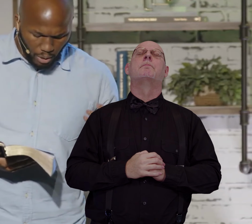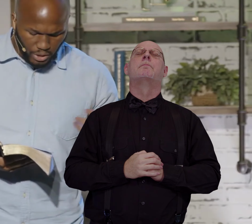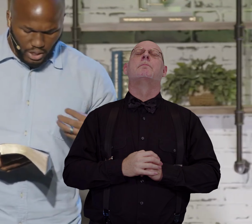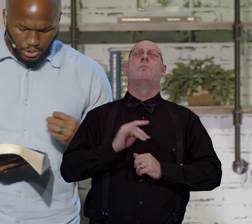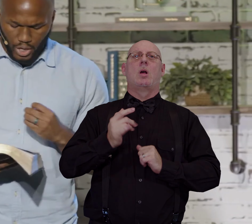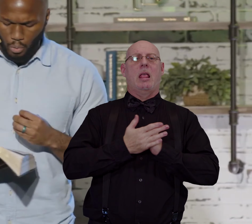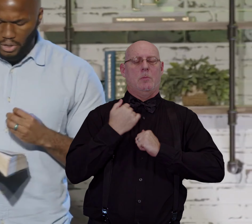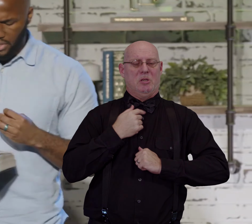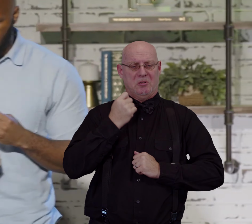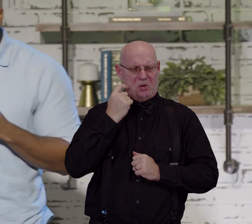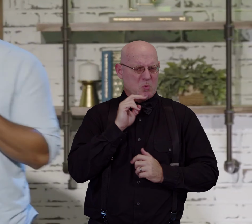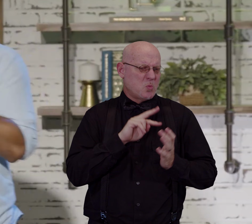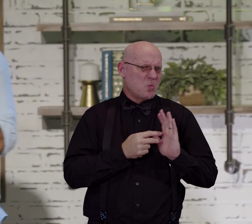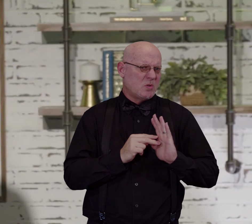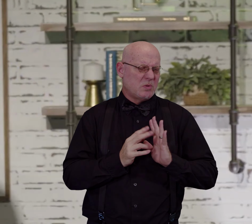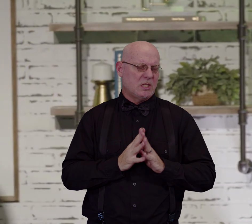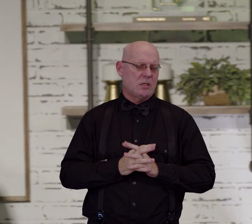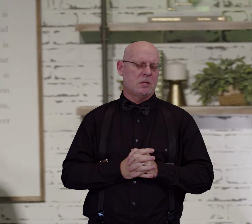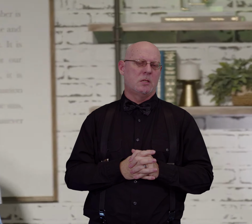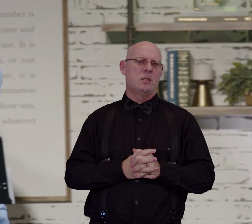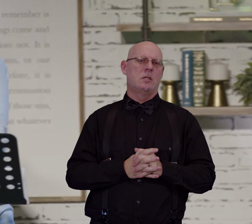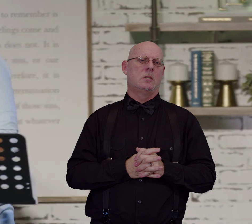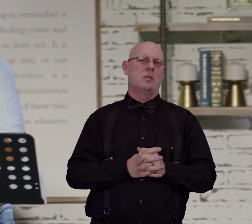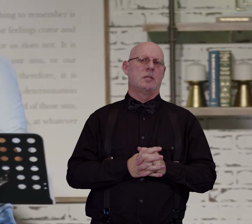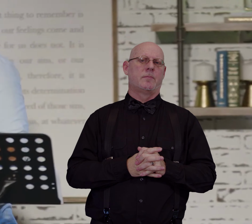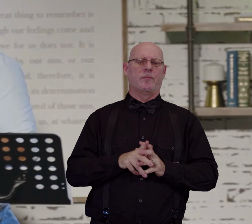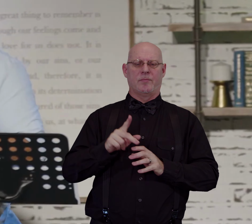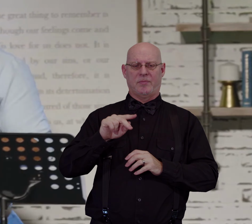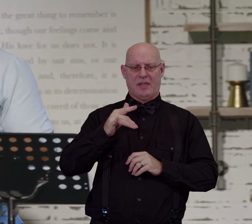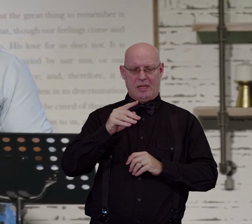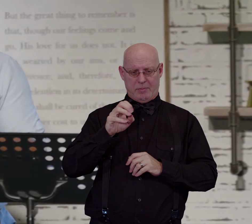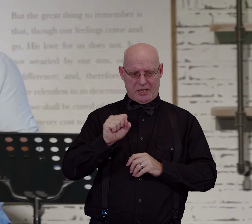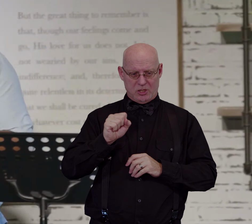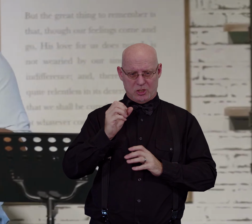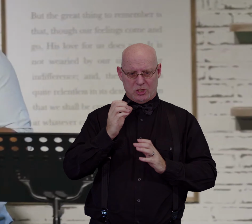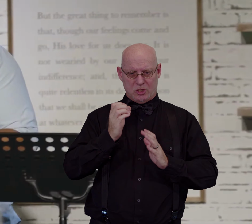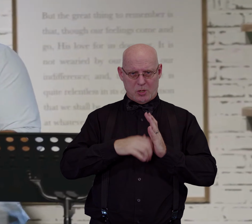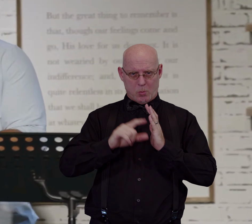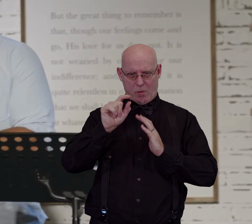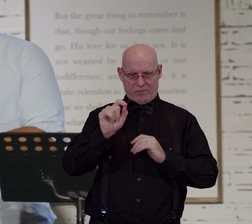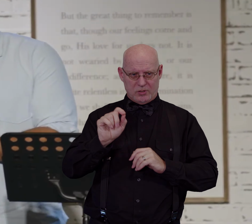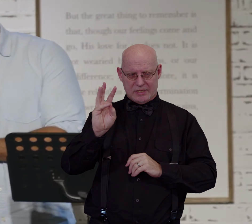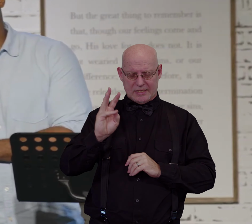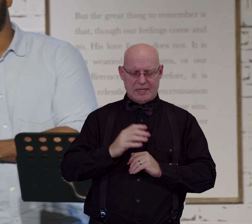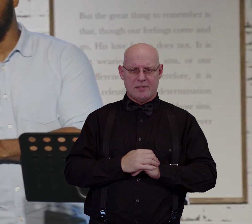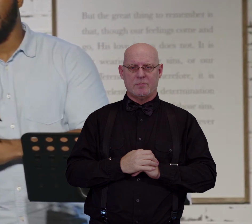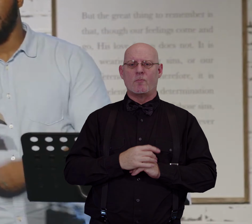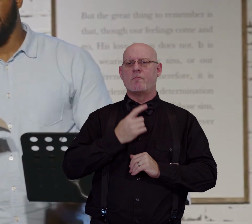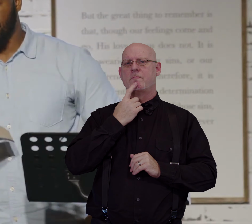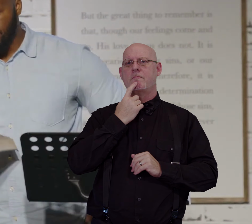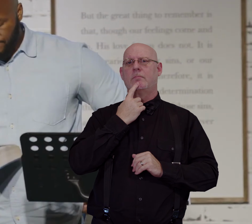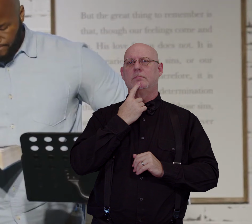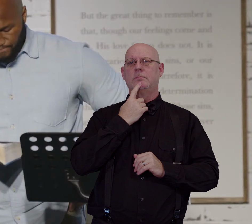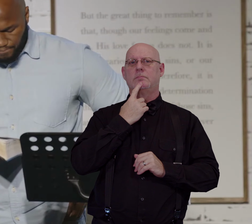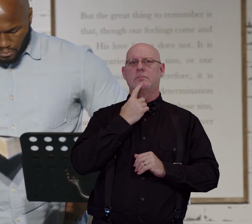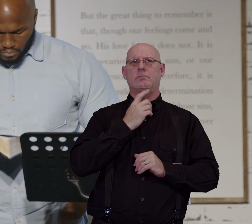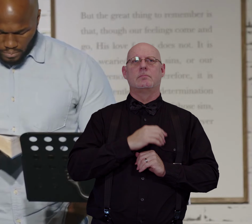Paul helps us understand what does he mean by this. So in Philippians chapter 1, verse 6, it says this: